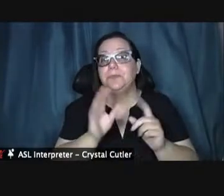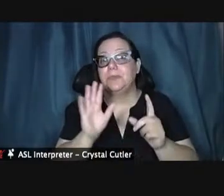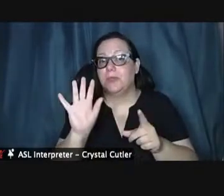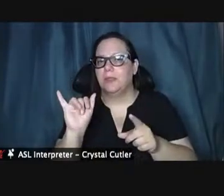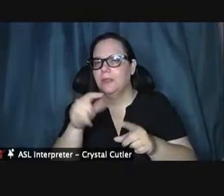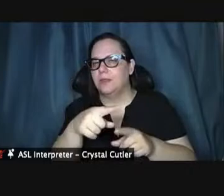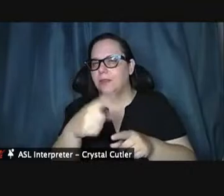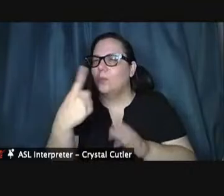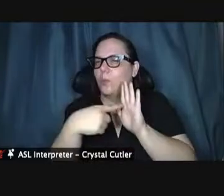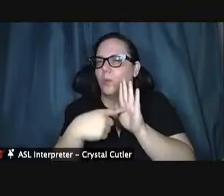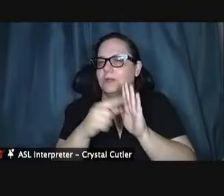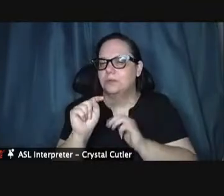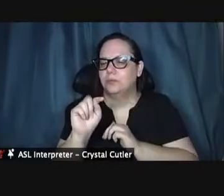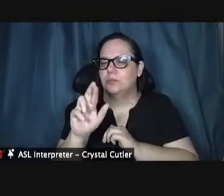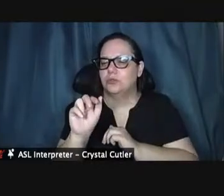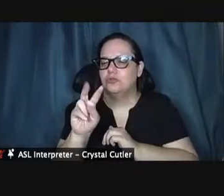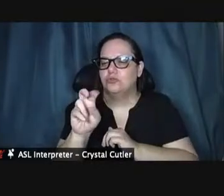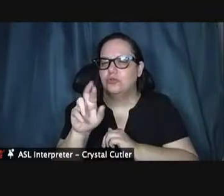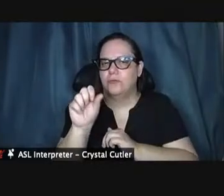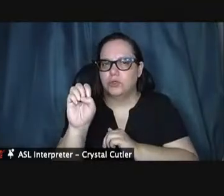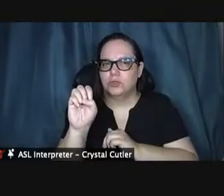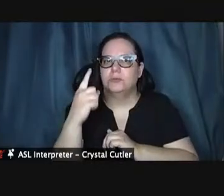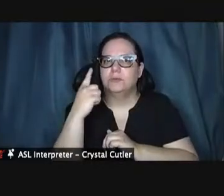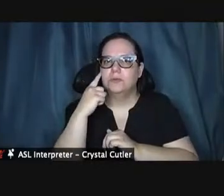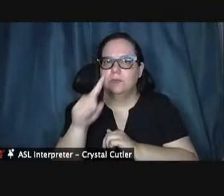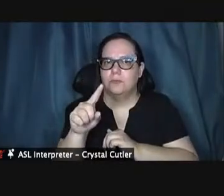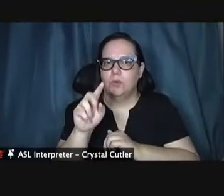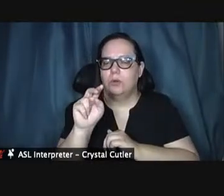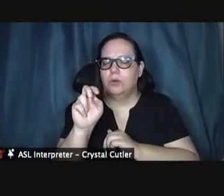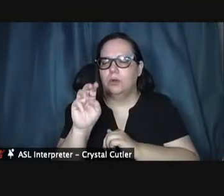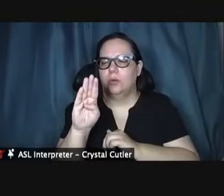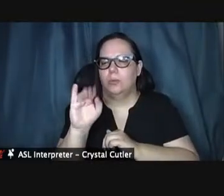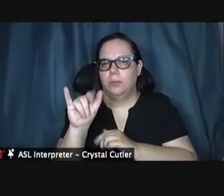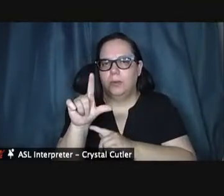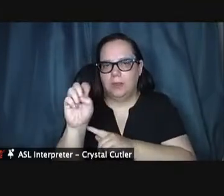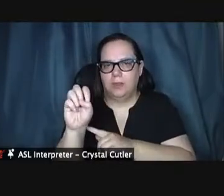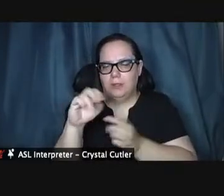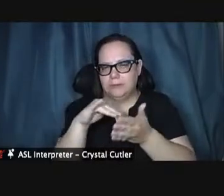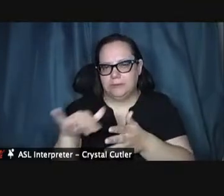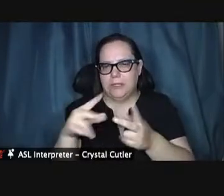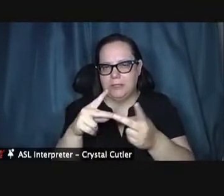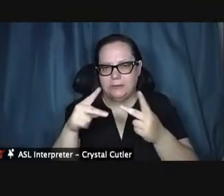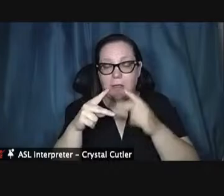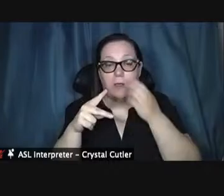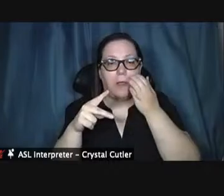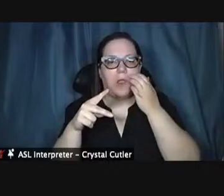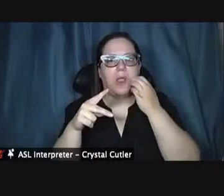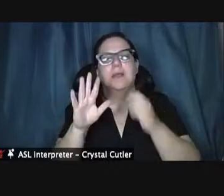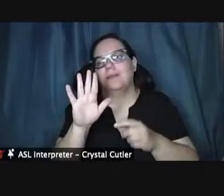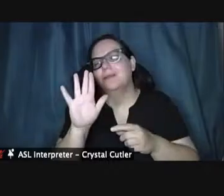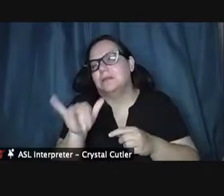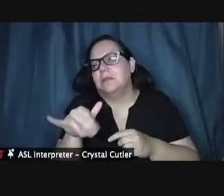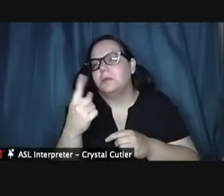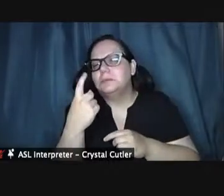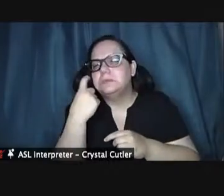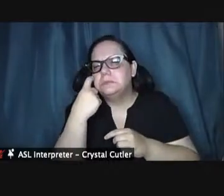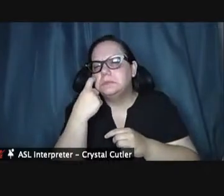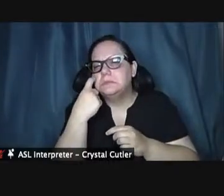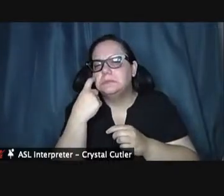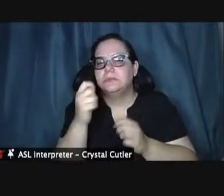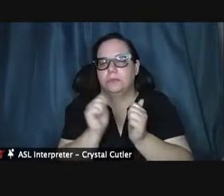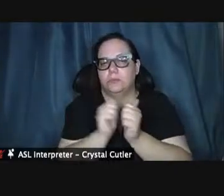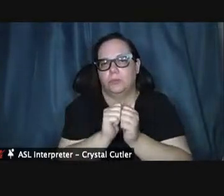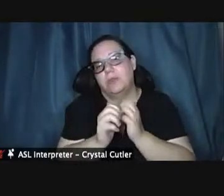is for the Nobile study site region. It's just an example, but a recent one with the most current rover